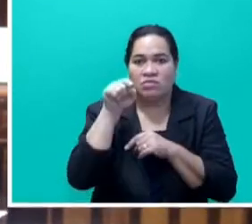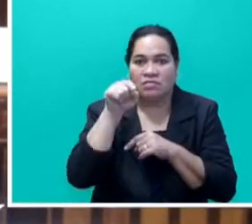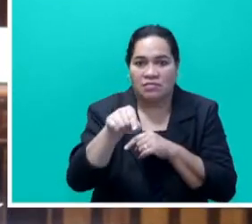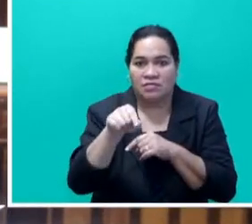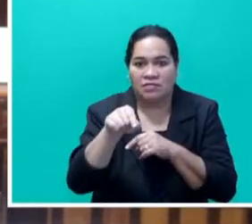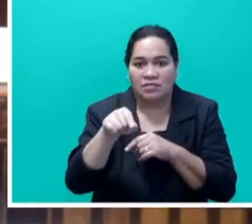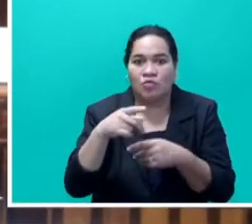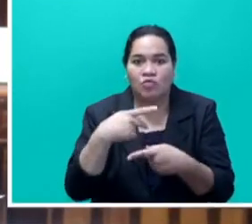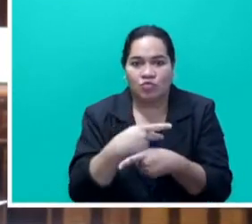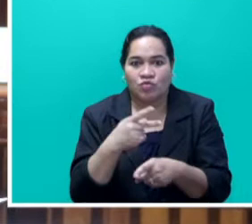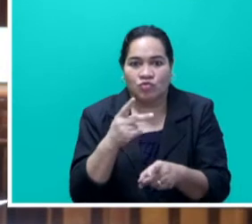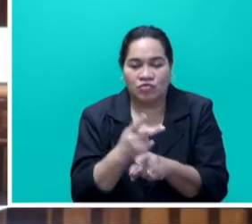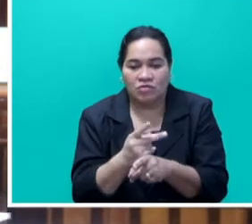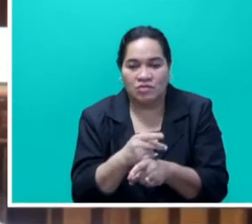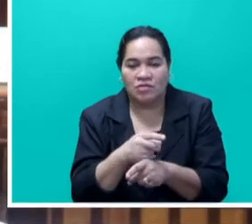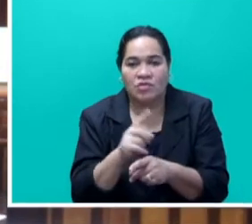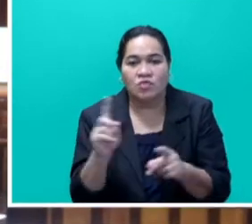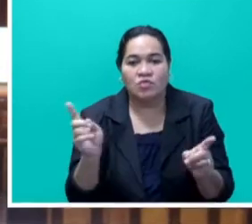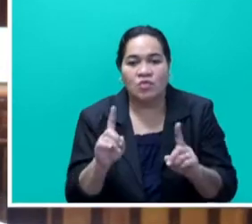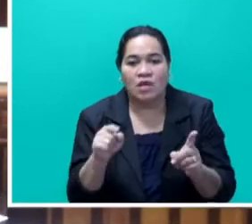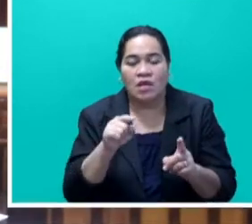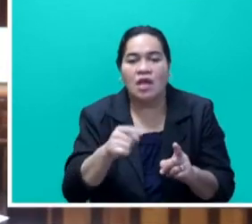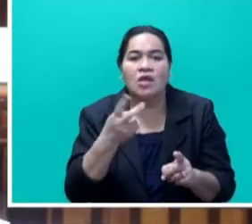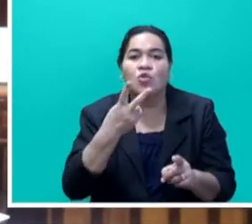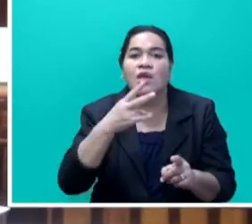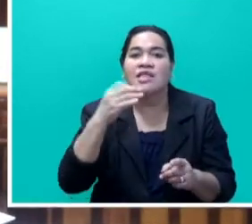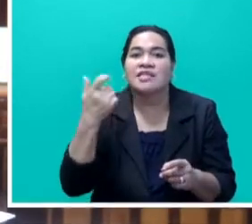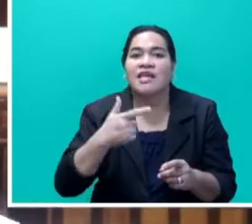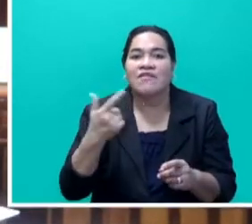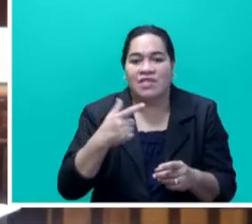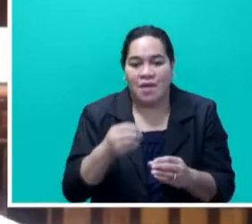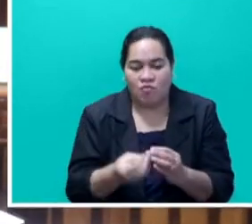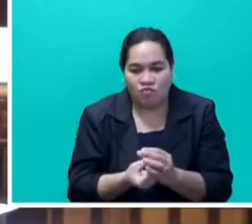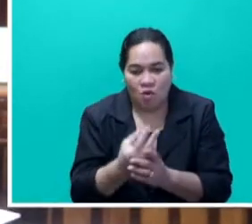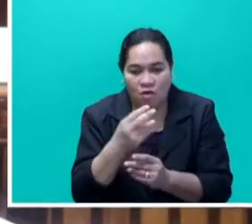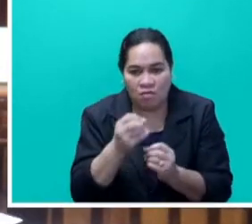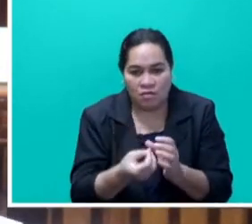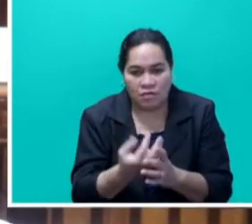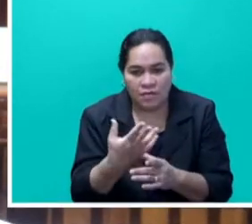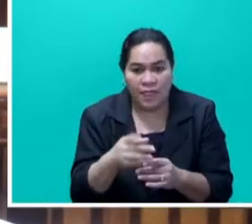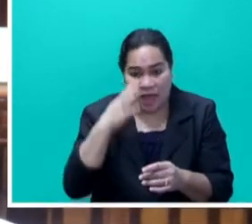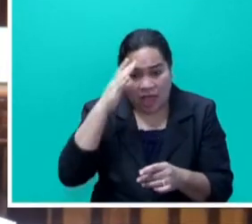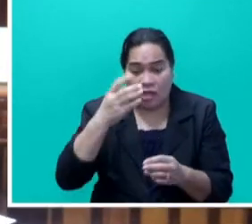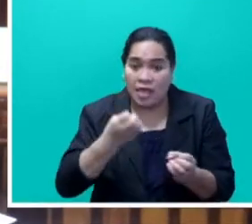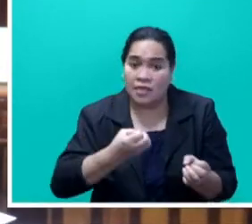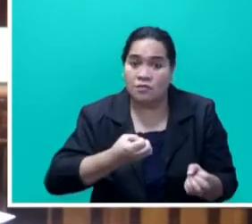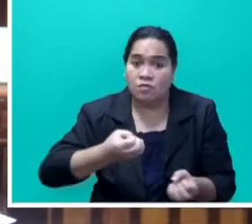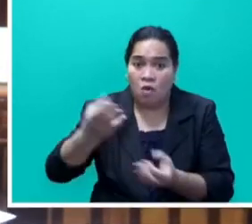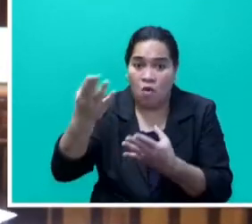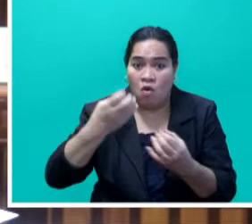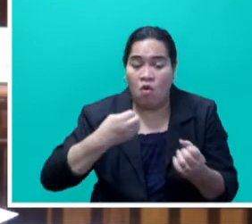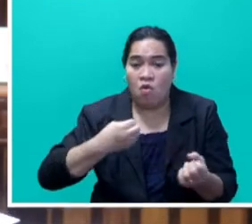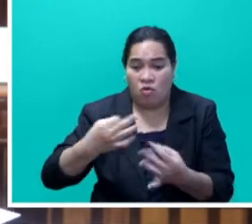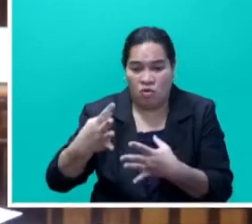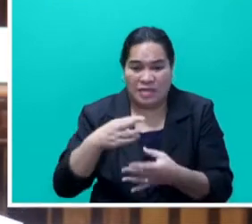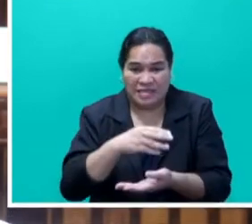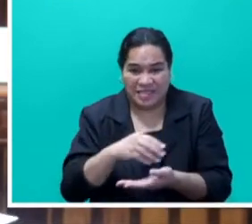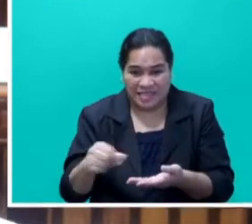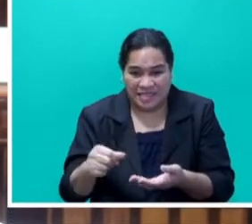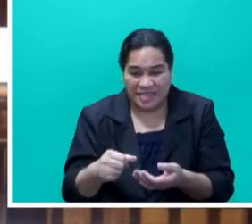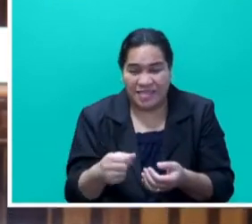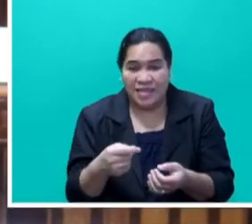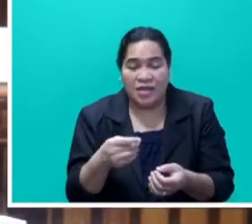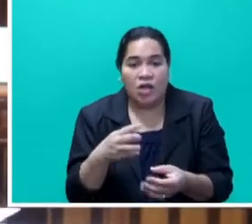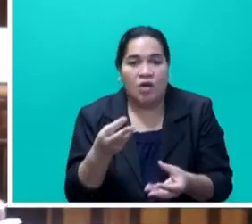of 130,000 hectares in 2017. The country exported 5,400 metric tons of hemp seed with a total value of